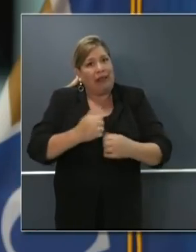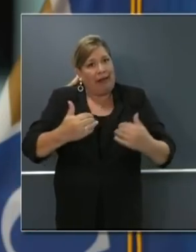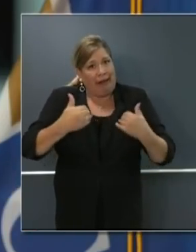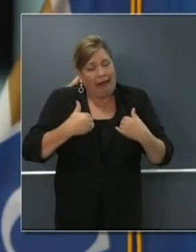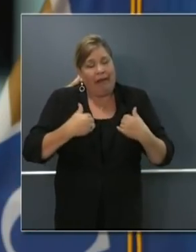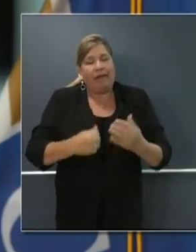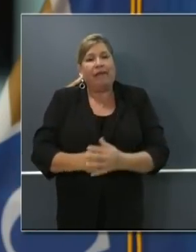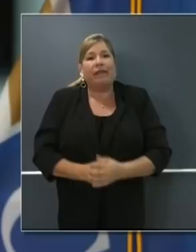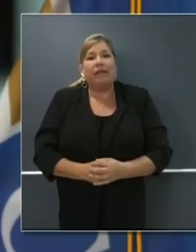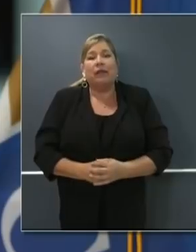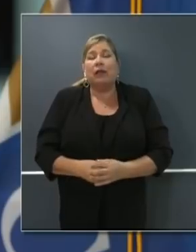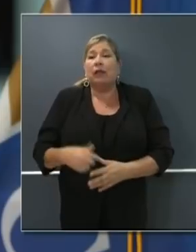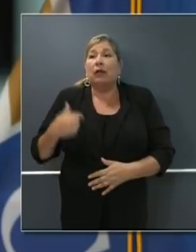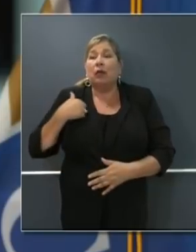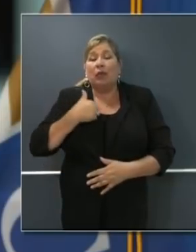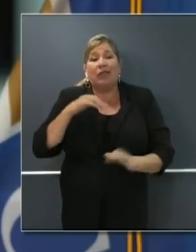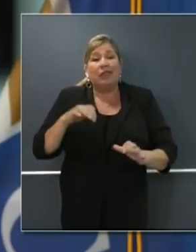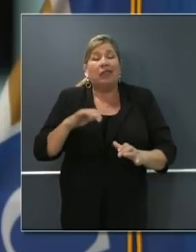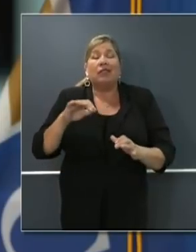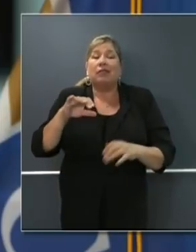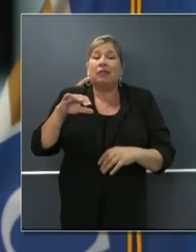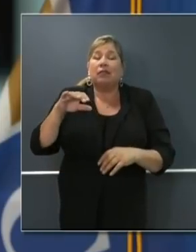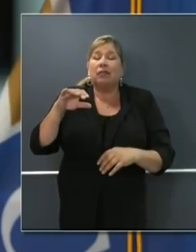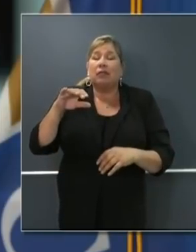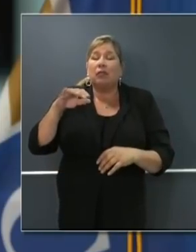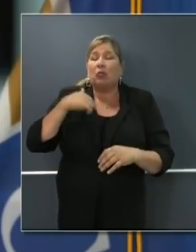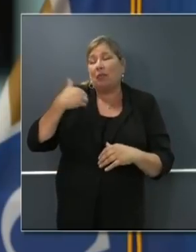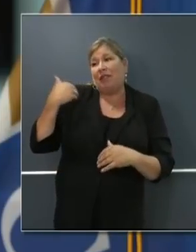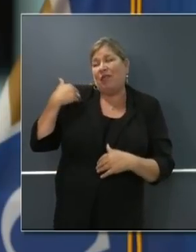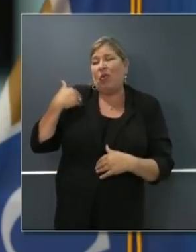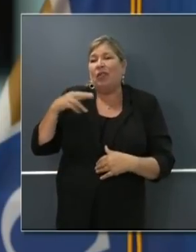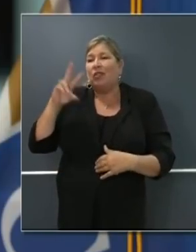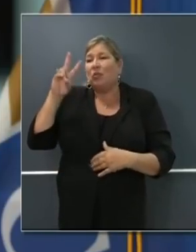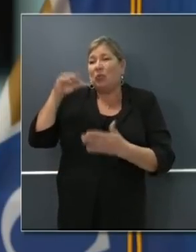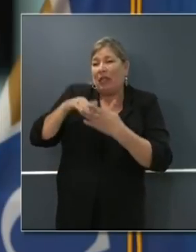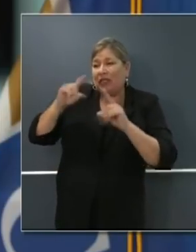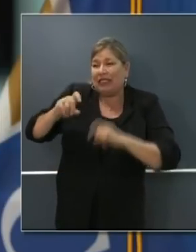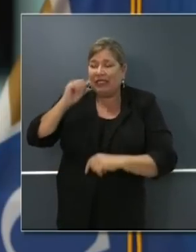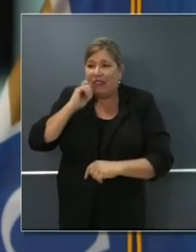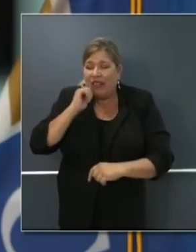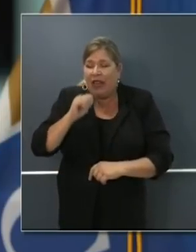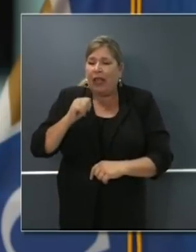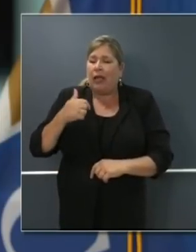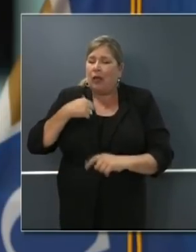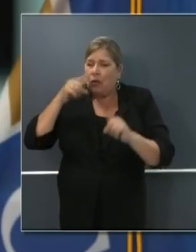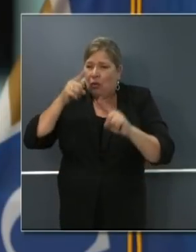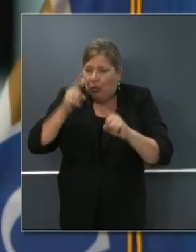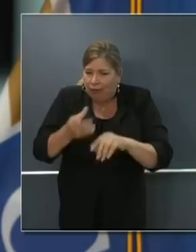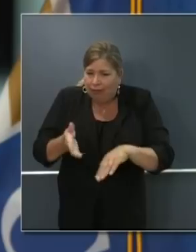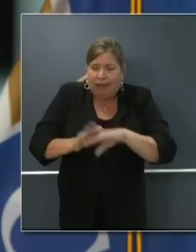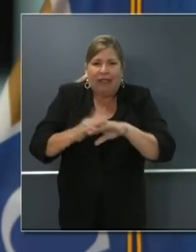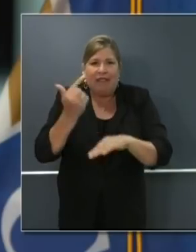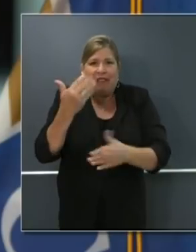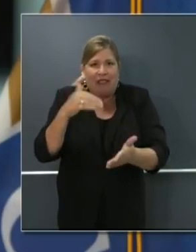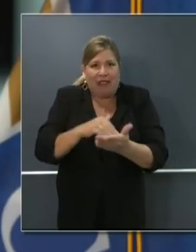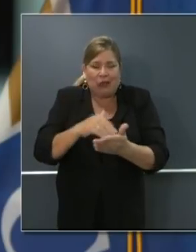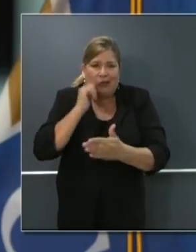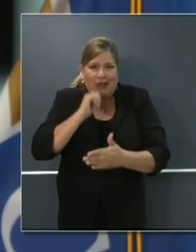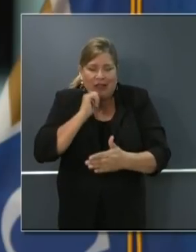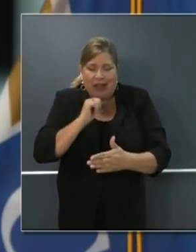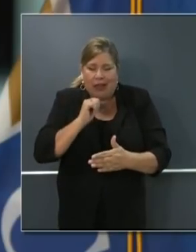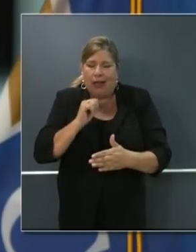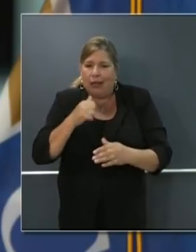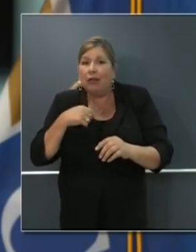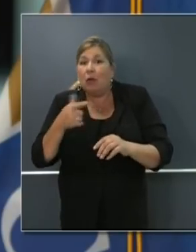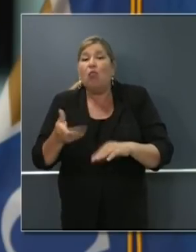a commitment to you to go from 2,000 tests a day to get to 15,000 tests, get up to 20, and get on our way by the end of this month to